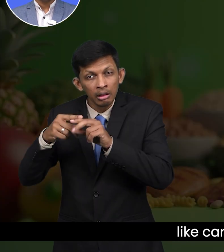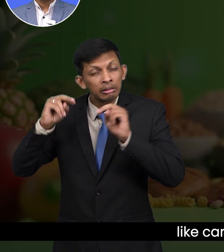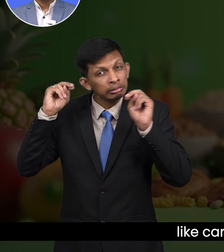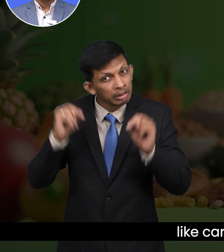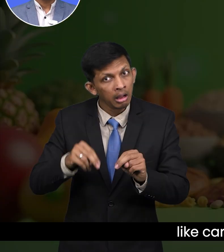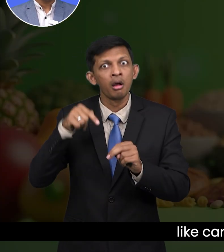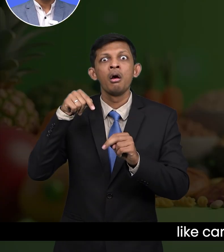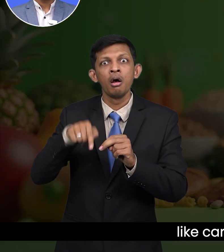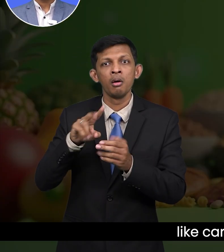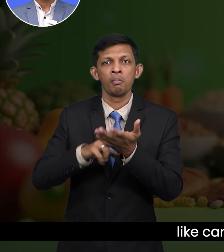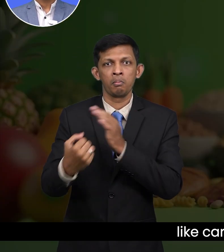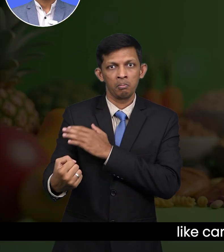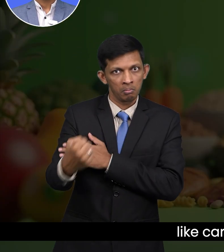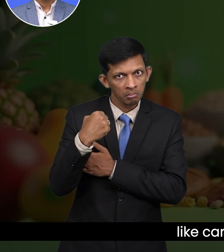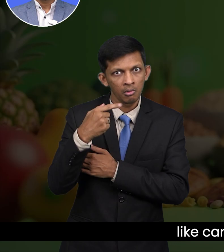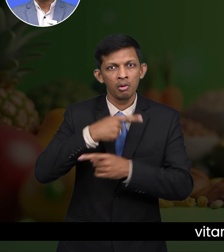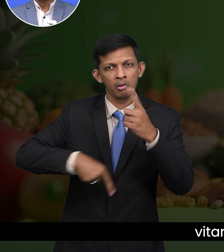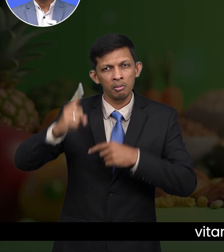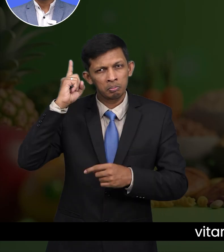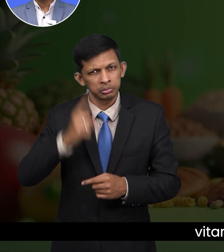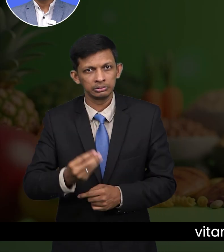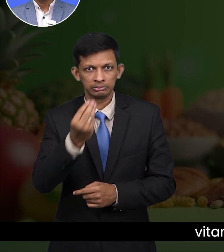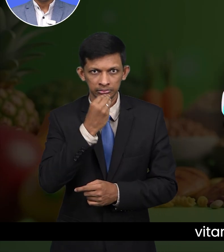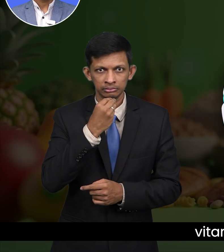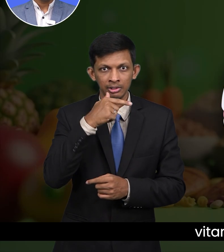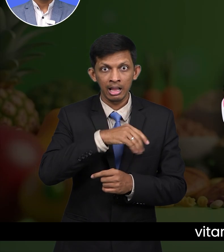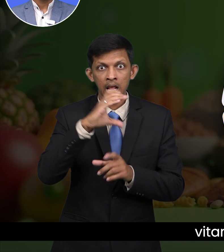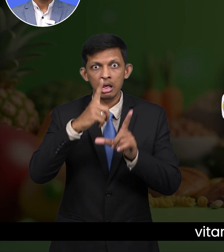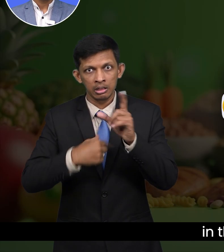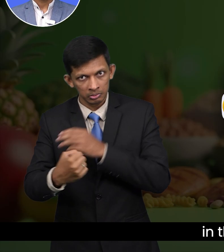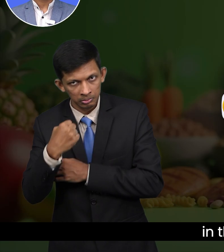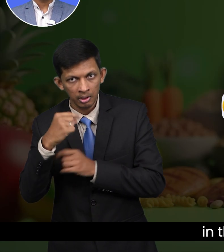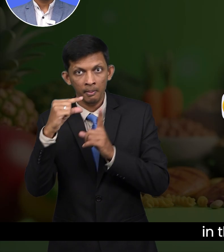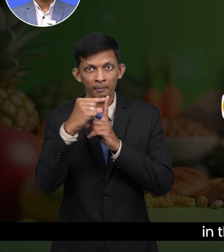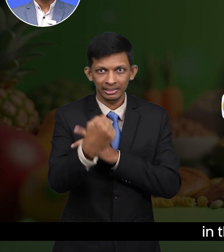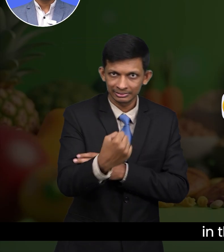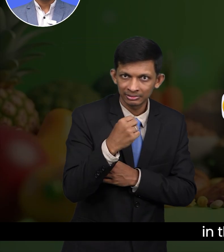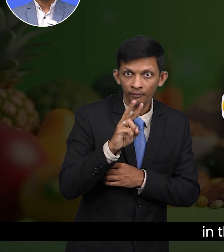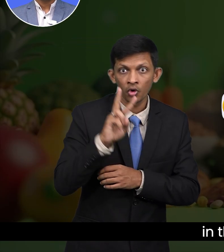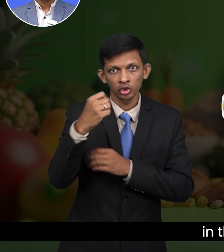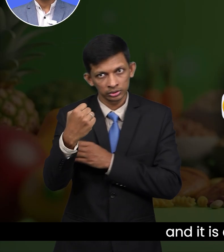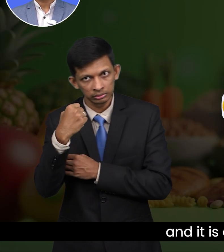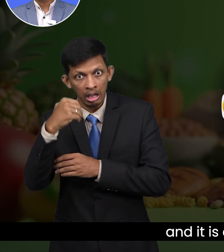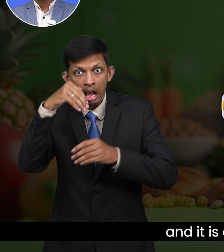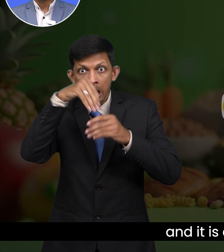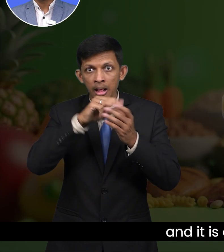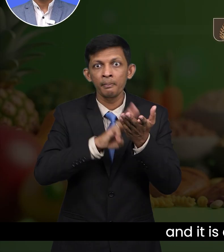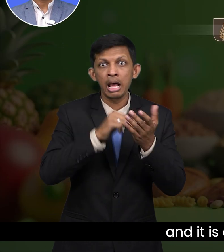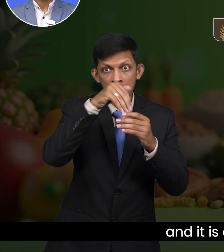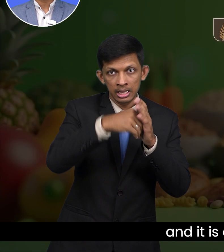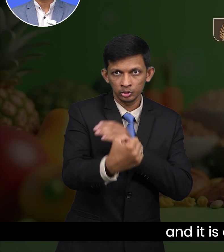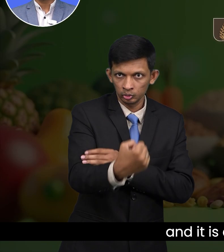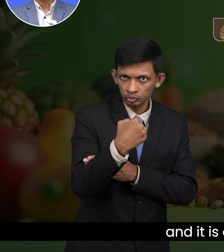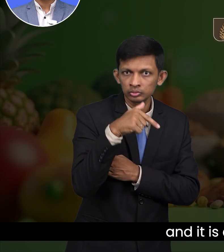carbohydrates, proteins, vitamins, and minerals in the right amounts, and it is called